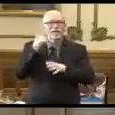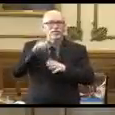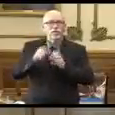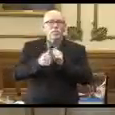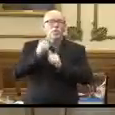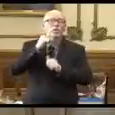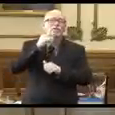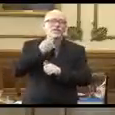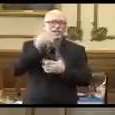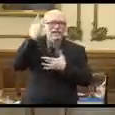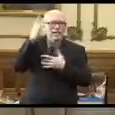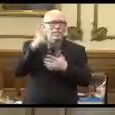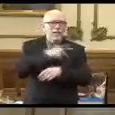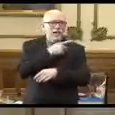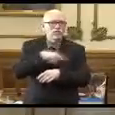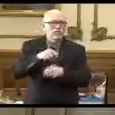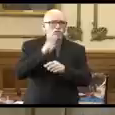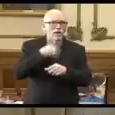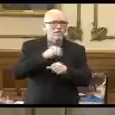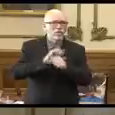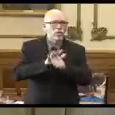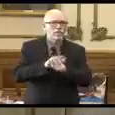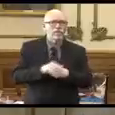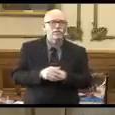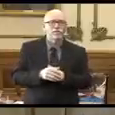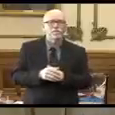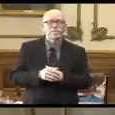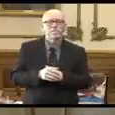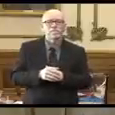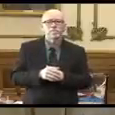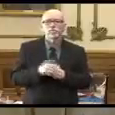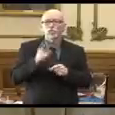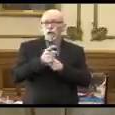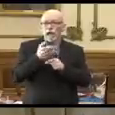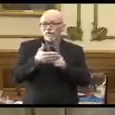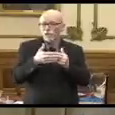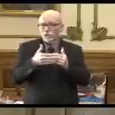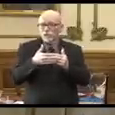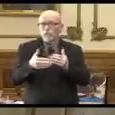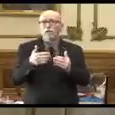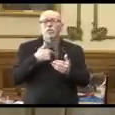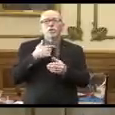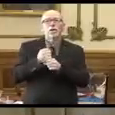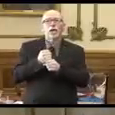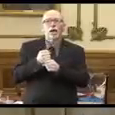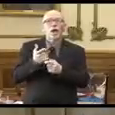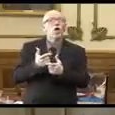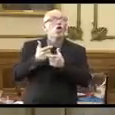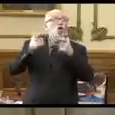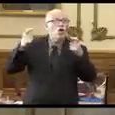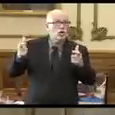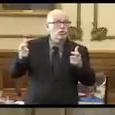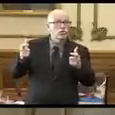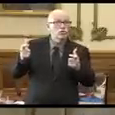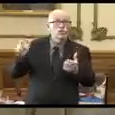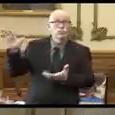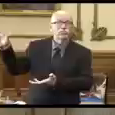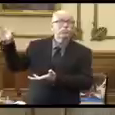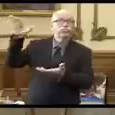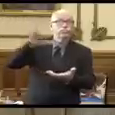ill patients with COVID-19. Shortly thereafter, we got a much larger